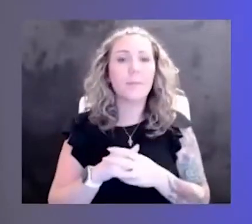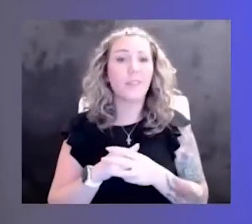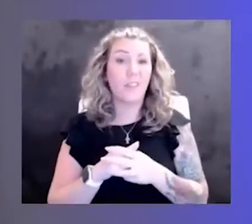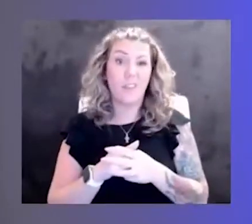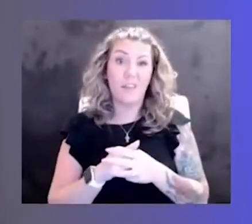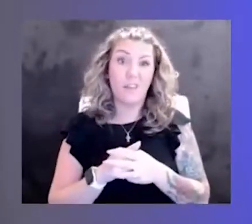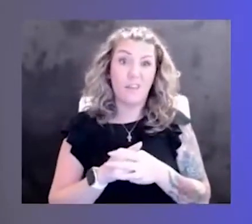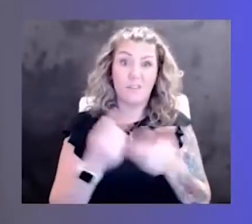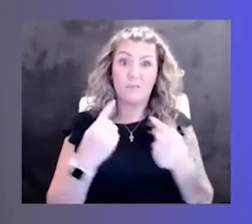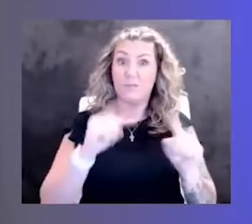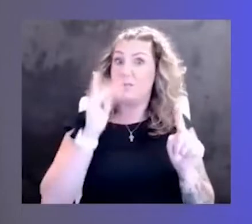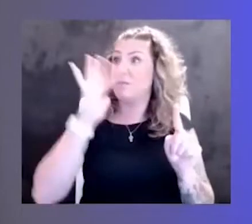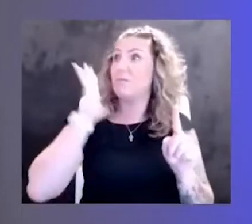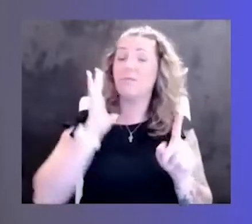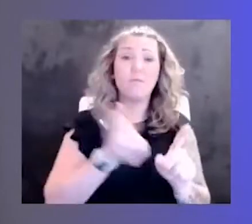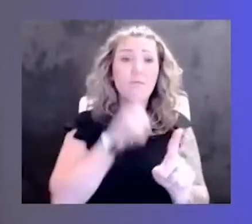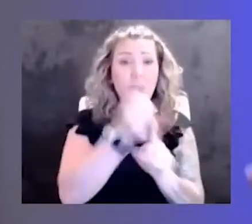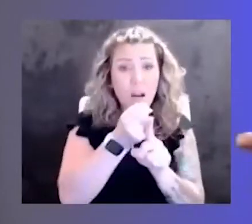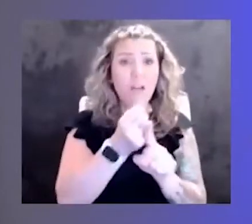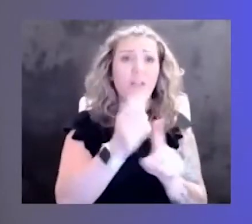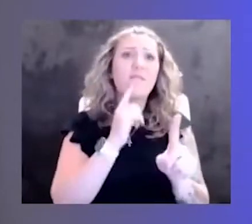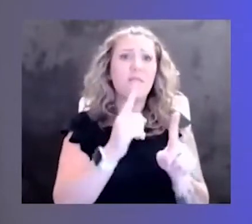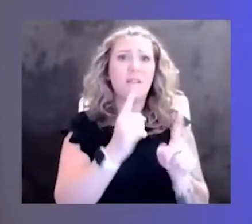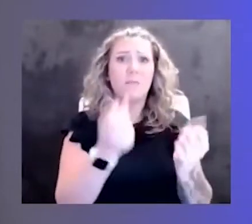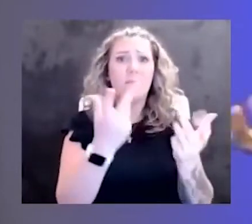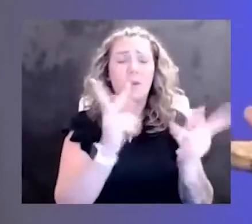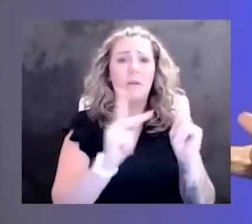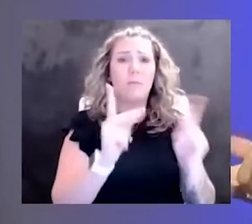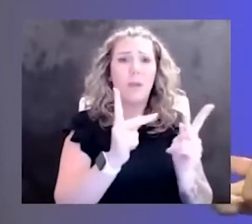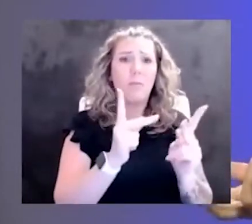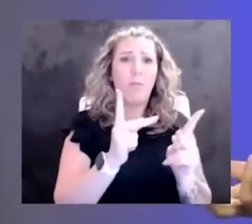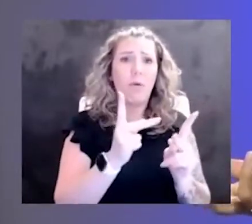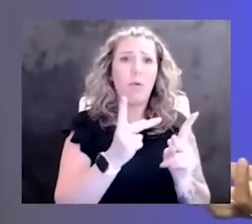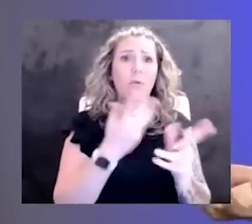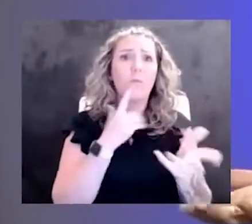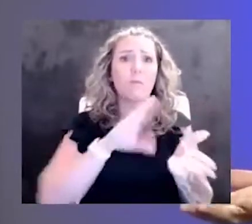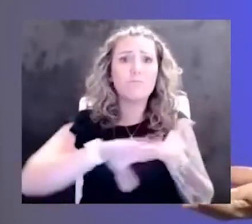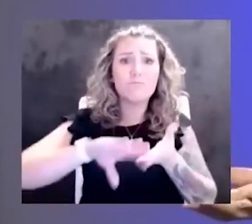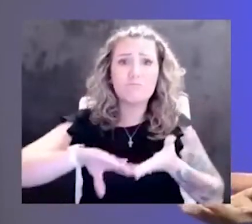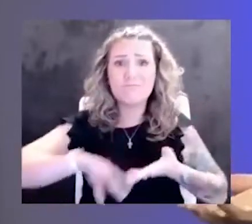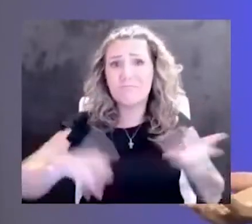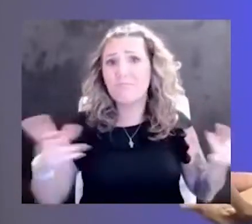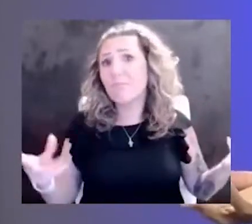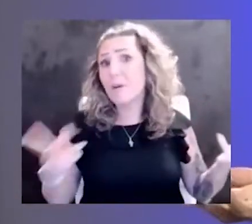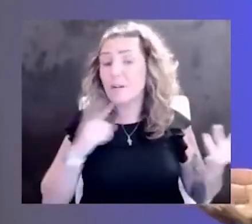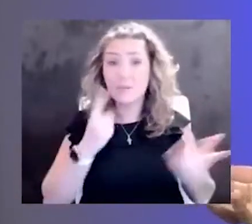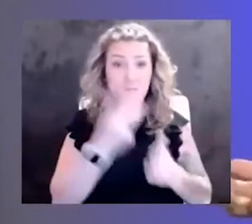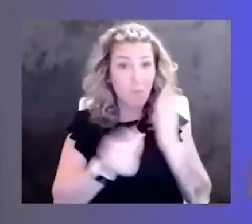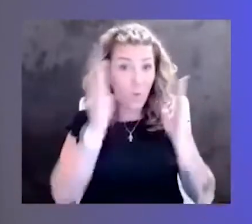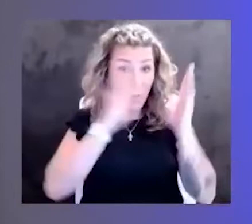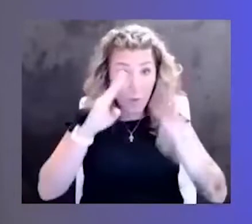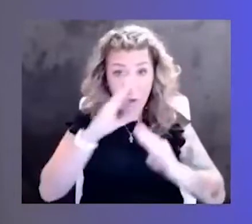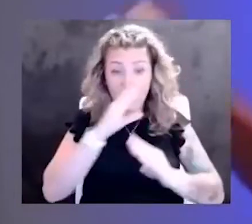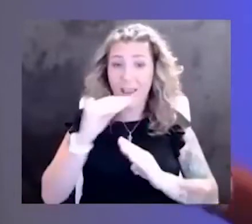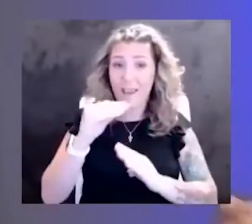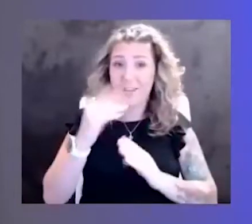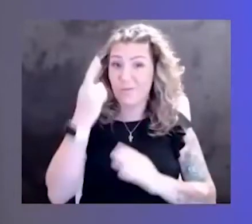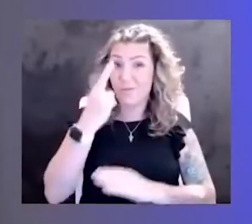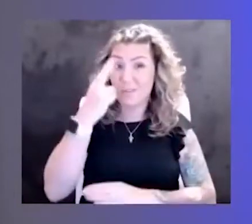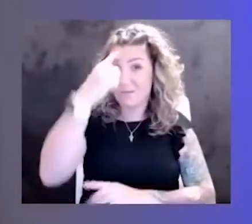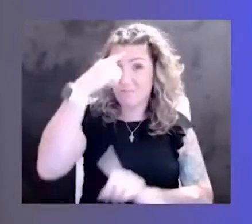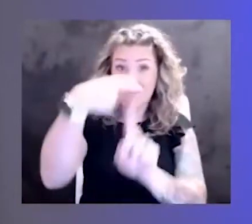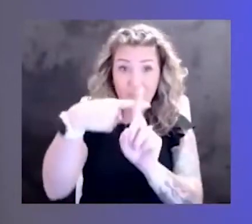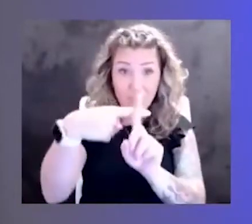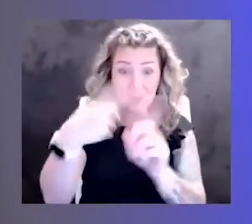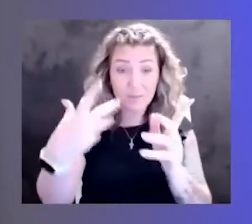And I think that it's interesting because it's both a worry and a reason for optimism. Mm-hmm. I think